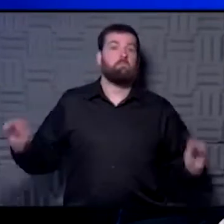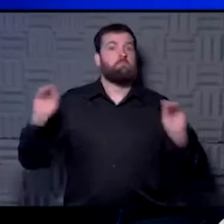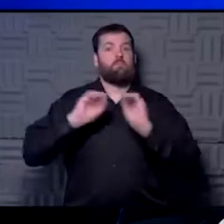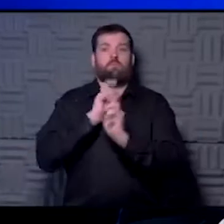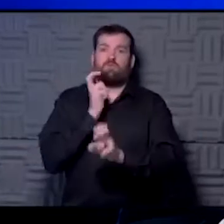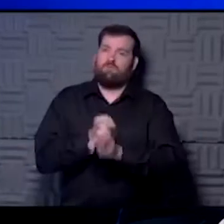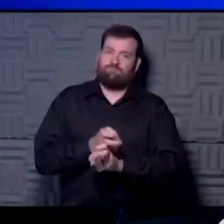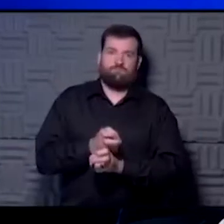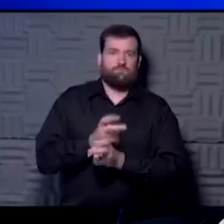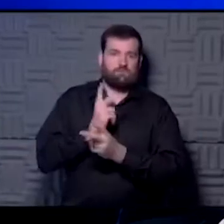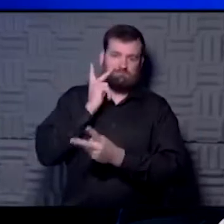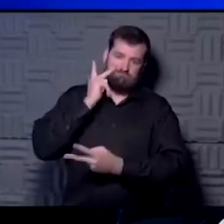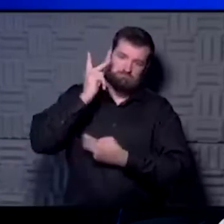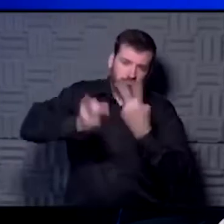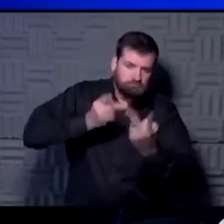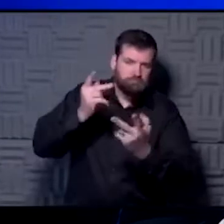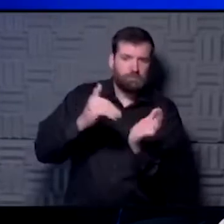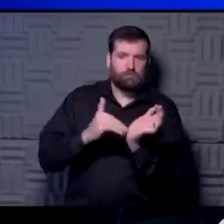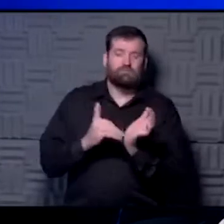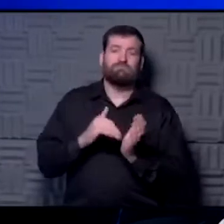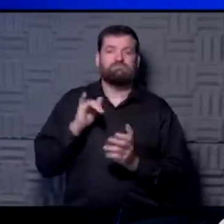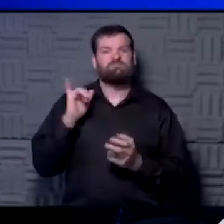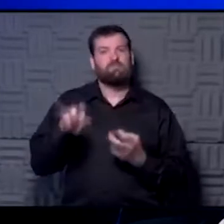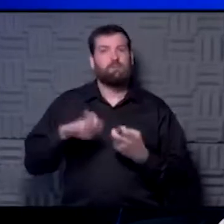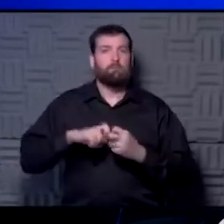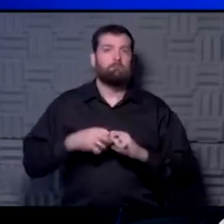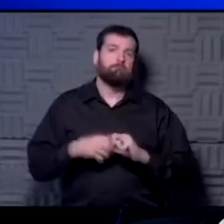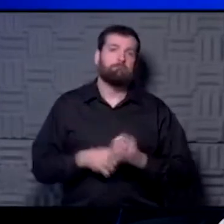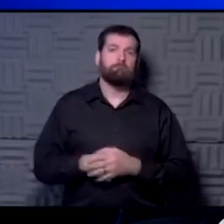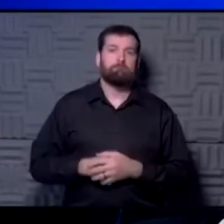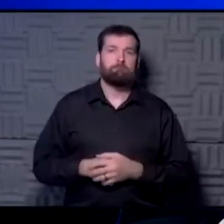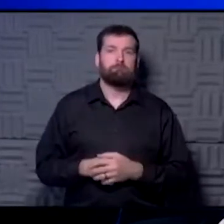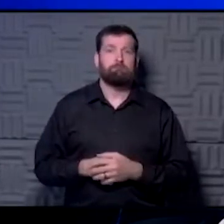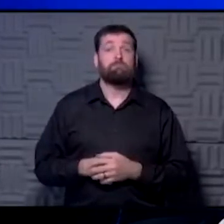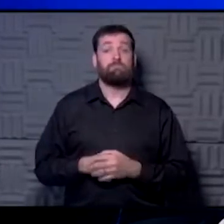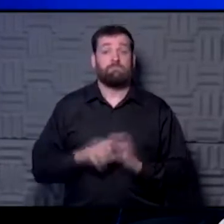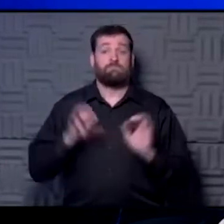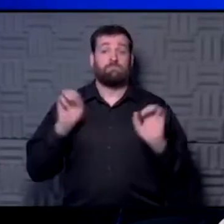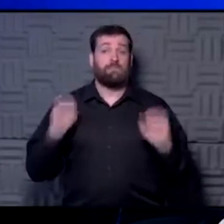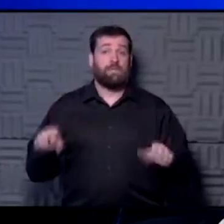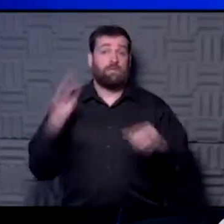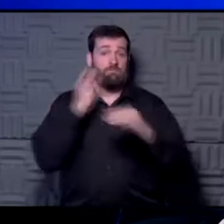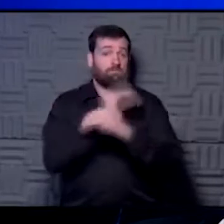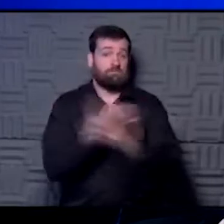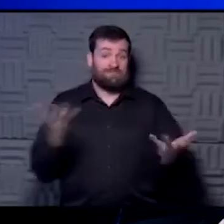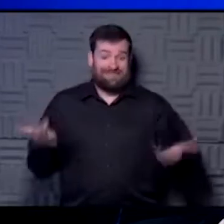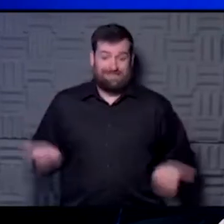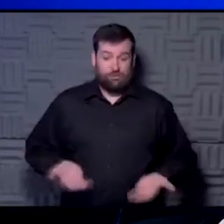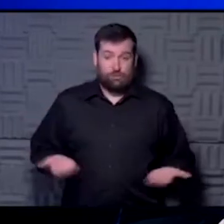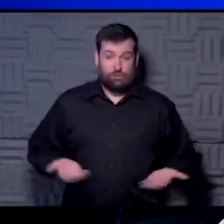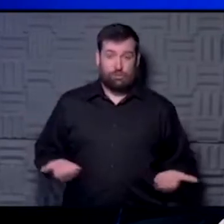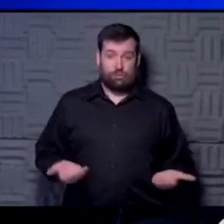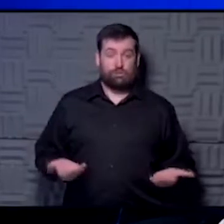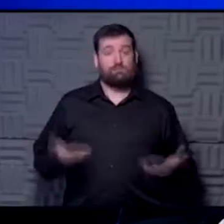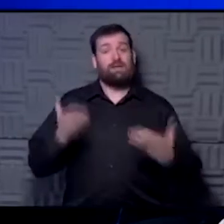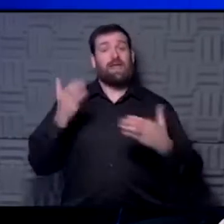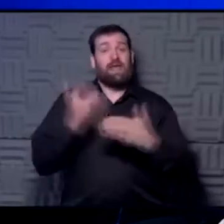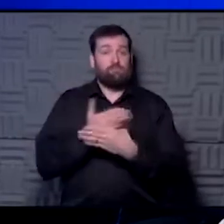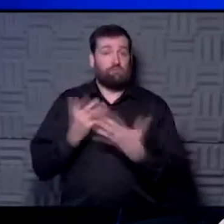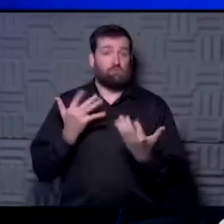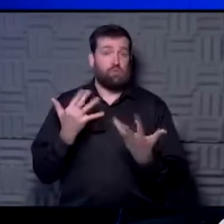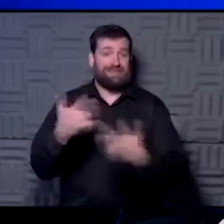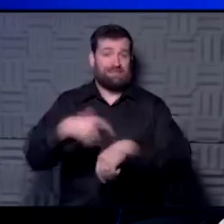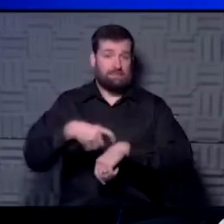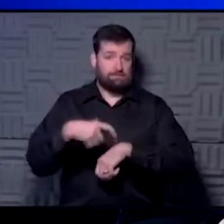see their physician, and that's a problem. Here's what I can tell you at the health system. Our average wait time